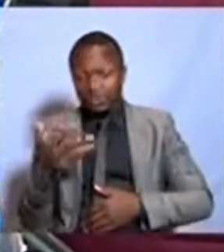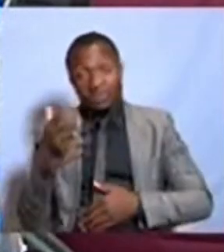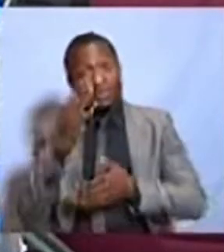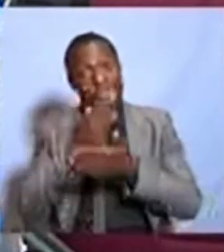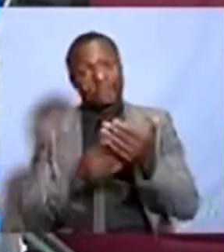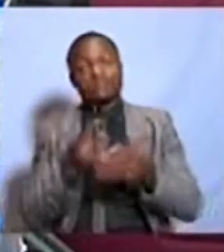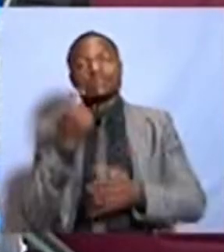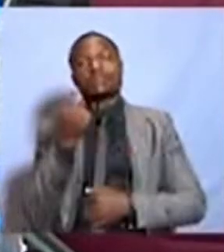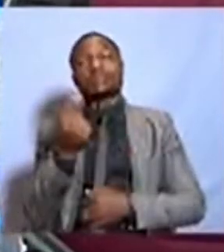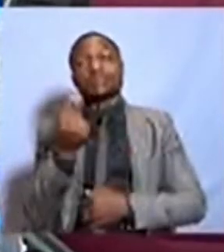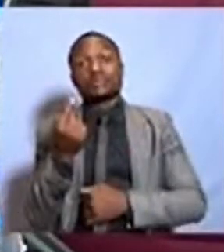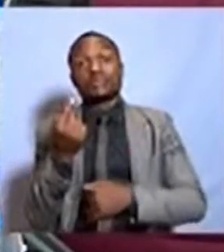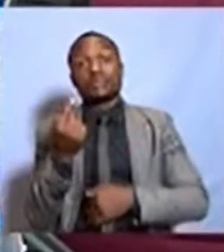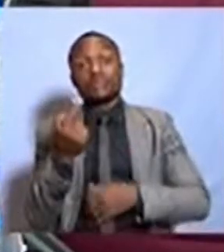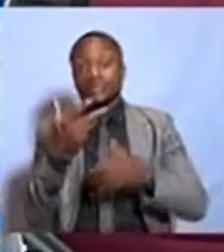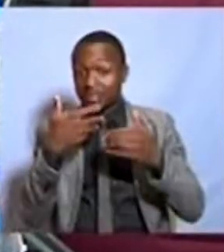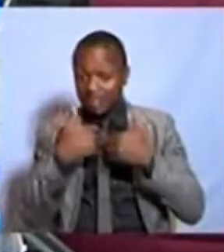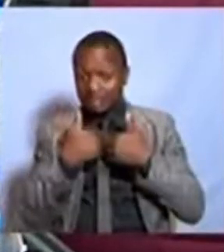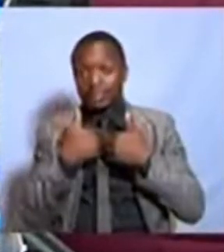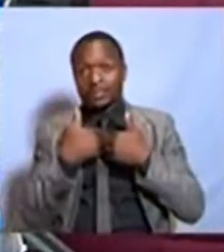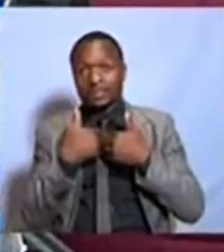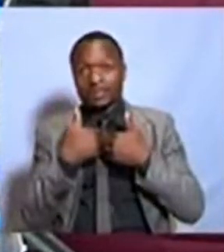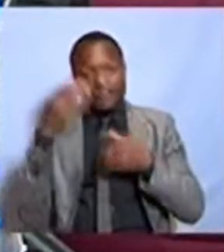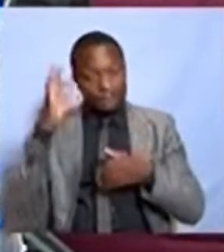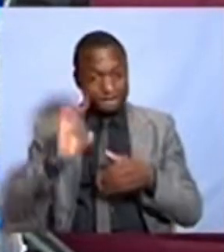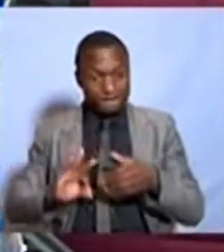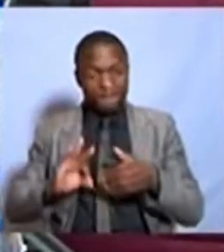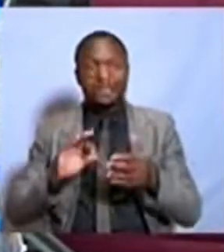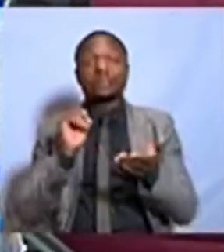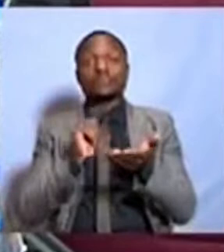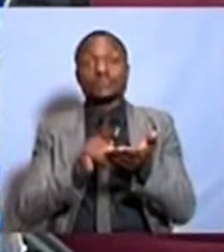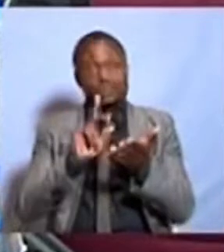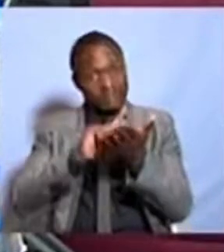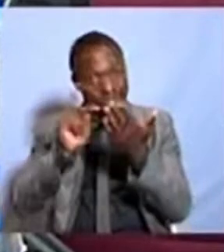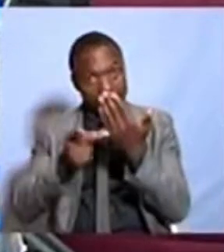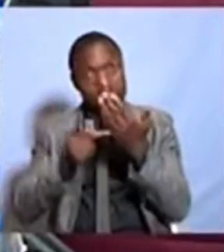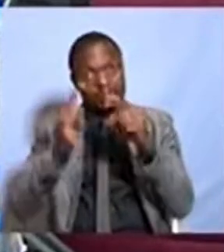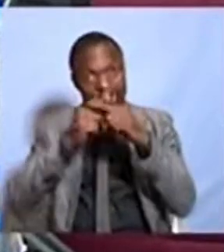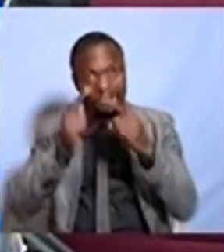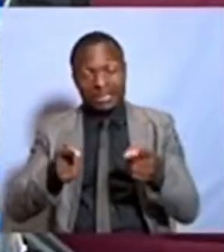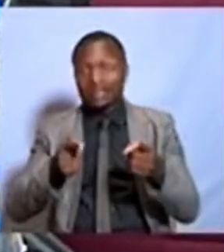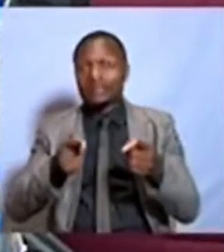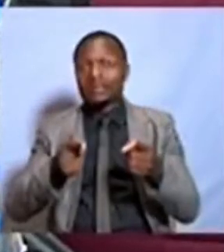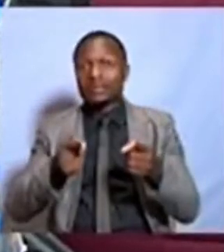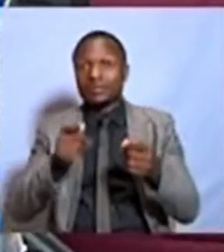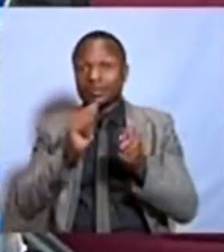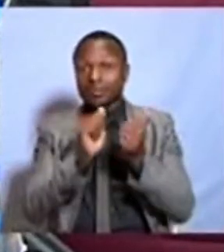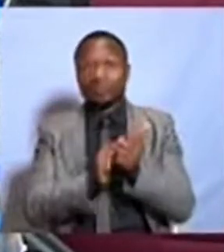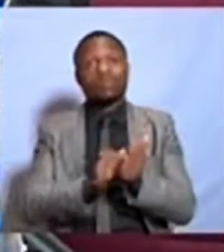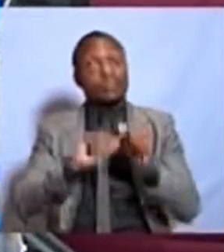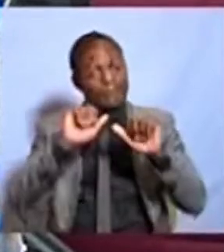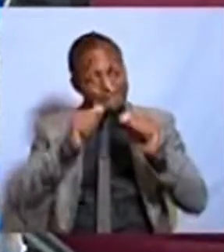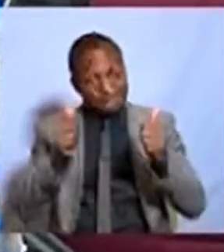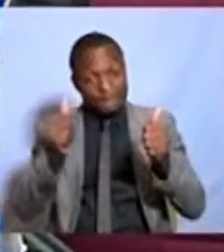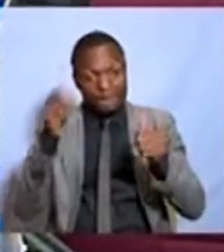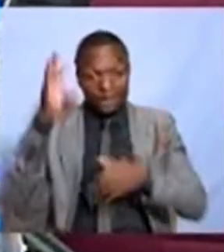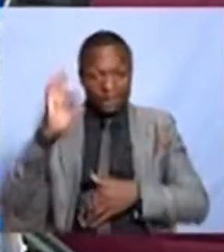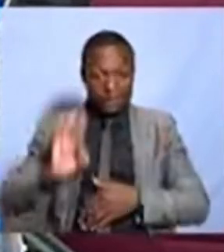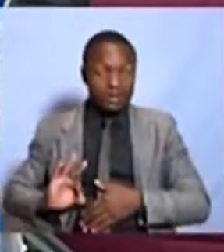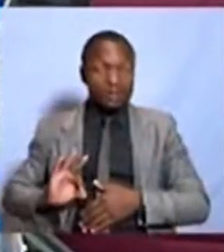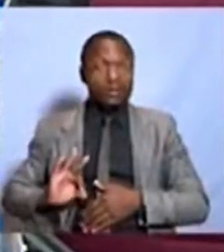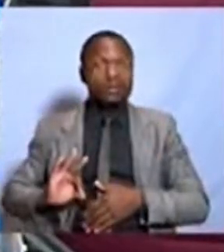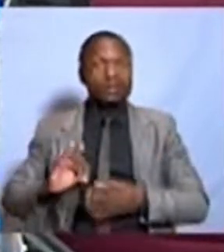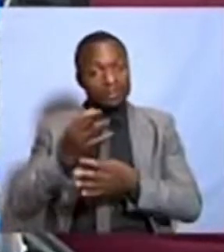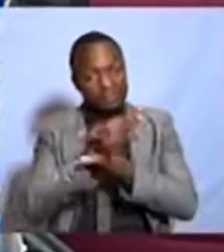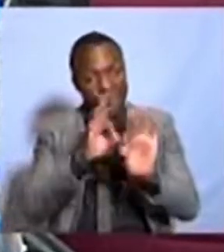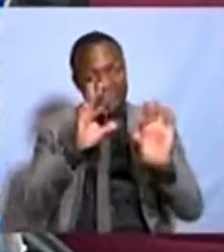someone has a piece of the cake. But in terms of effectiveness, like I said, the beneficiary is at liberty to do